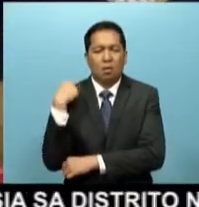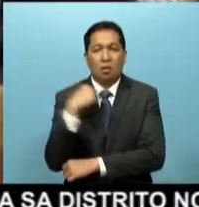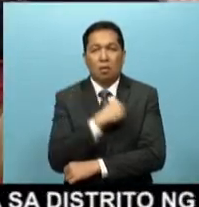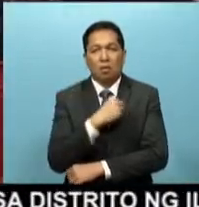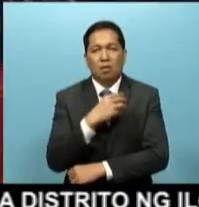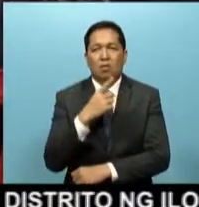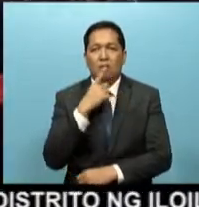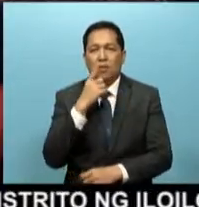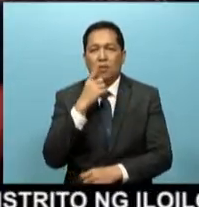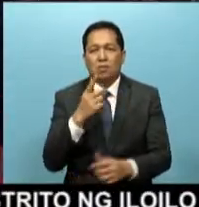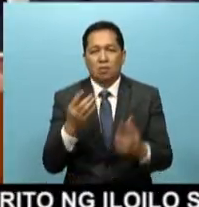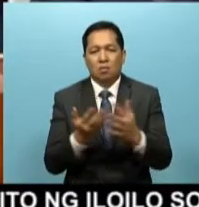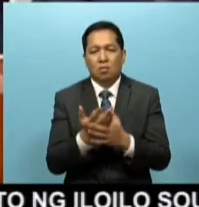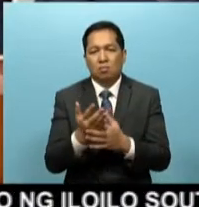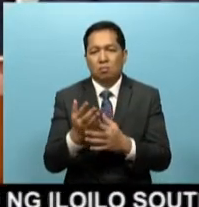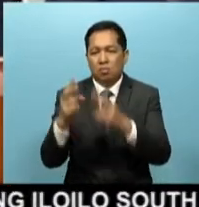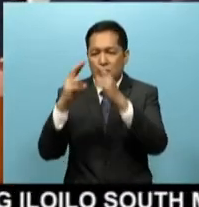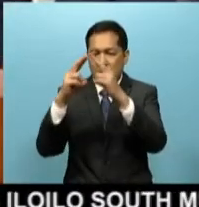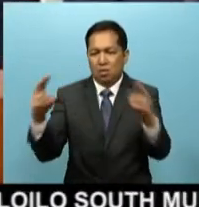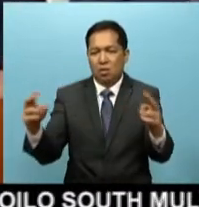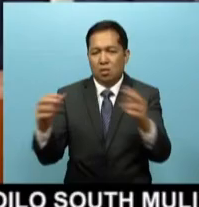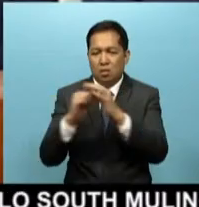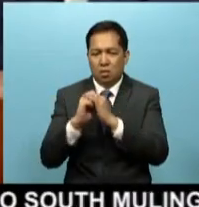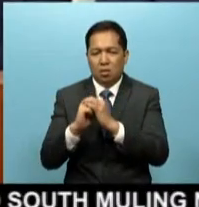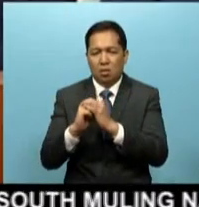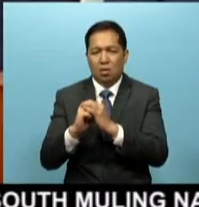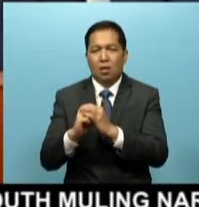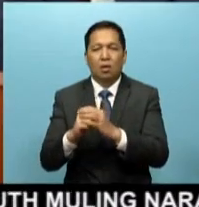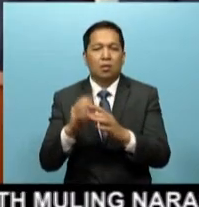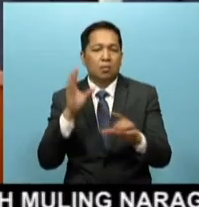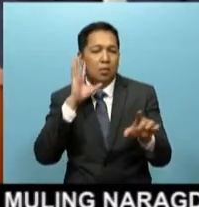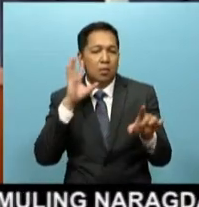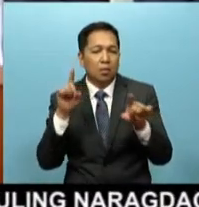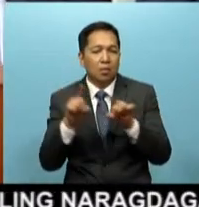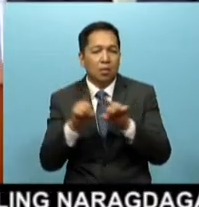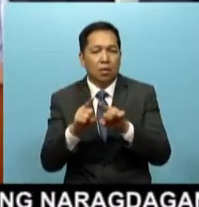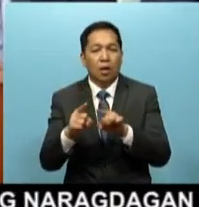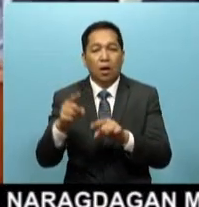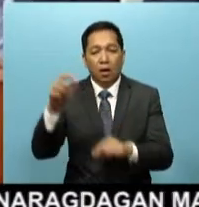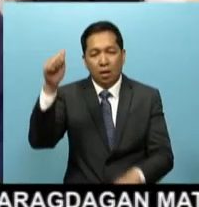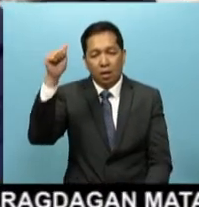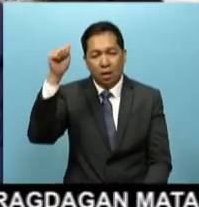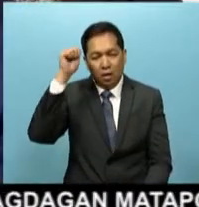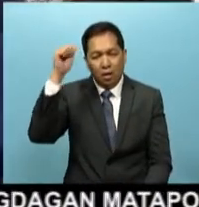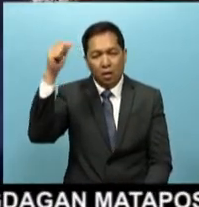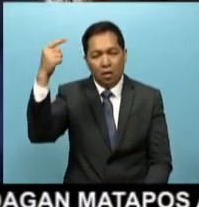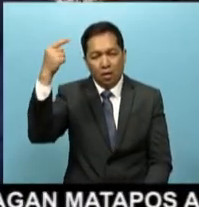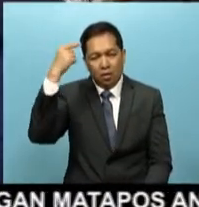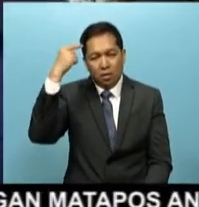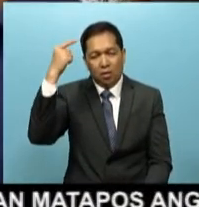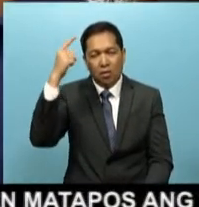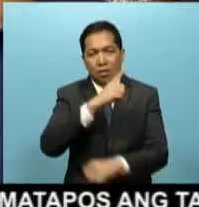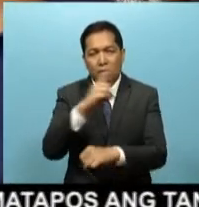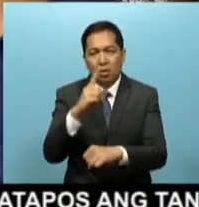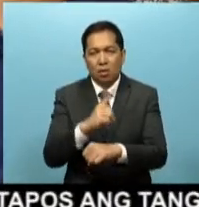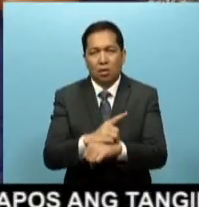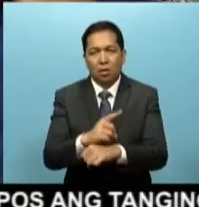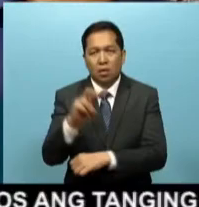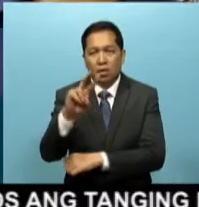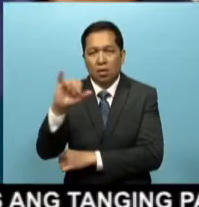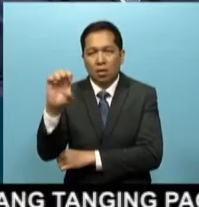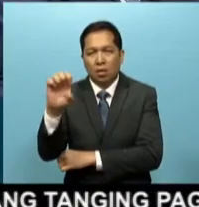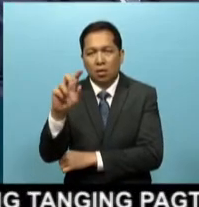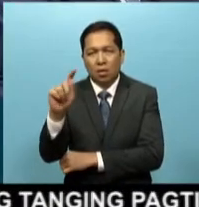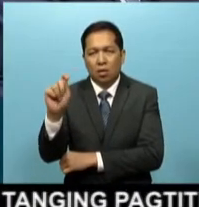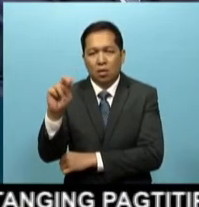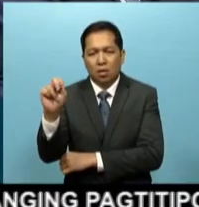Through an inaugural worship service officiated by Brother Alan Gomez, the District Supervising Minister of Vietnam, the group worship service